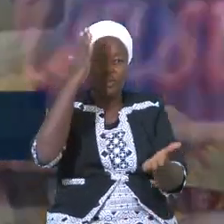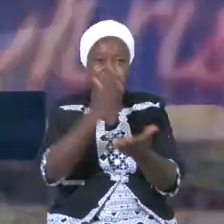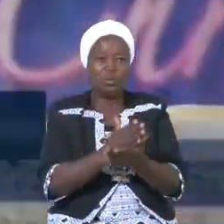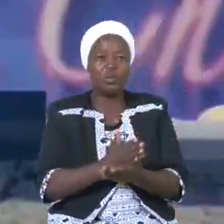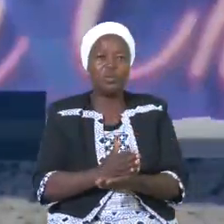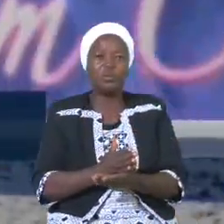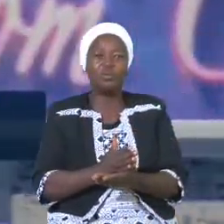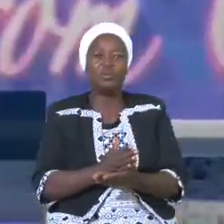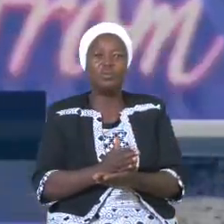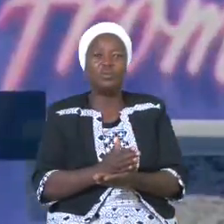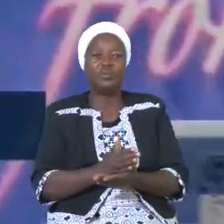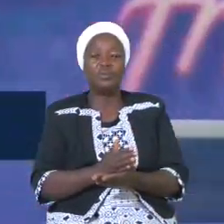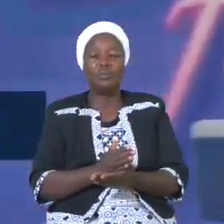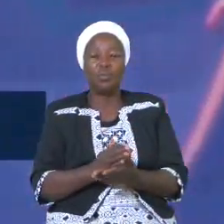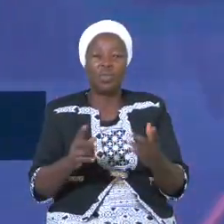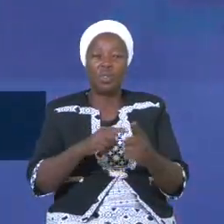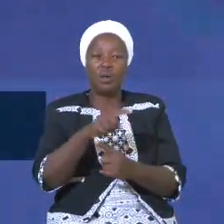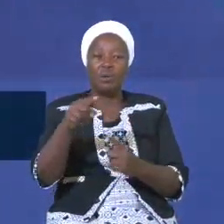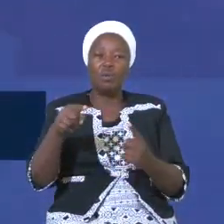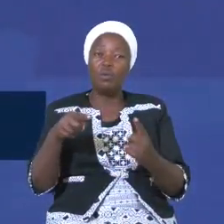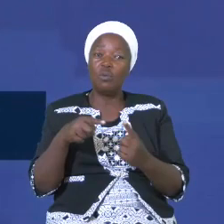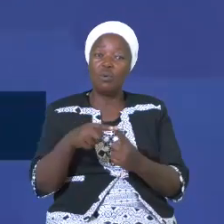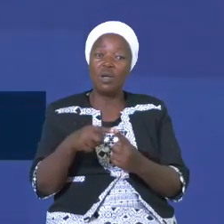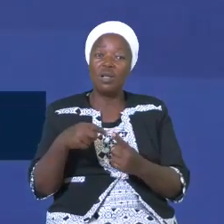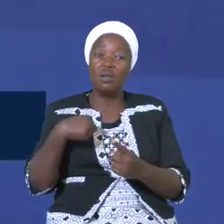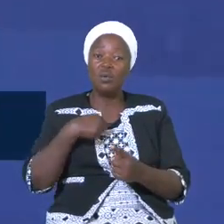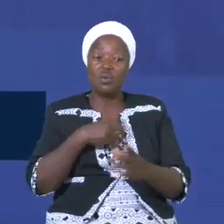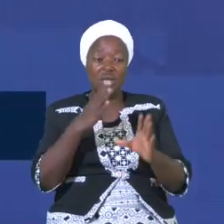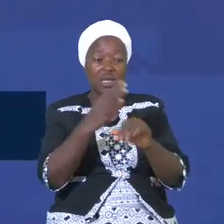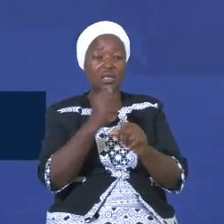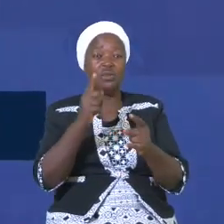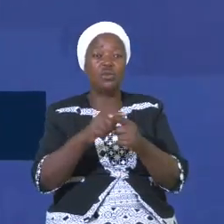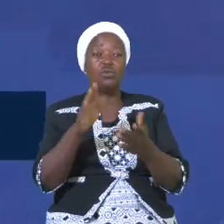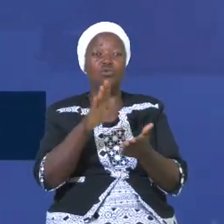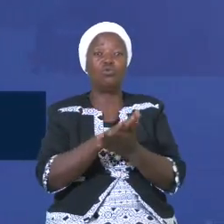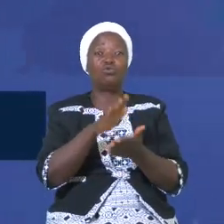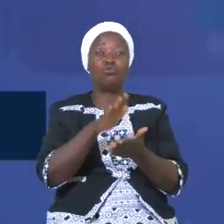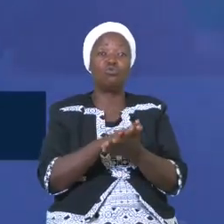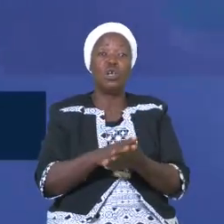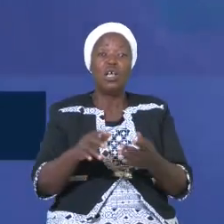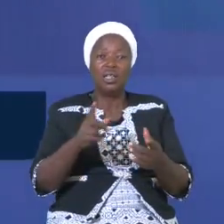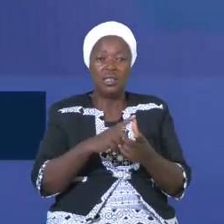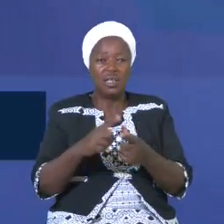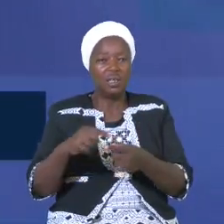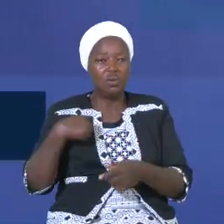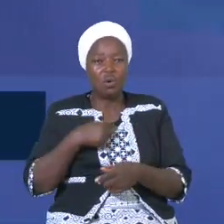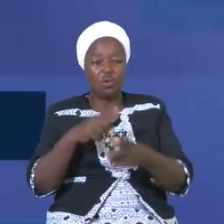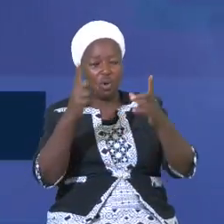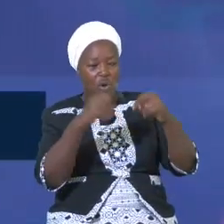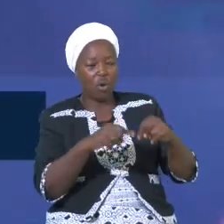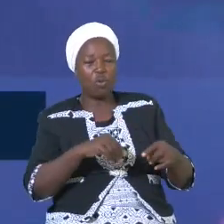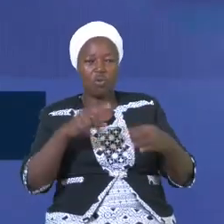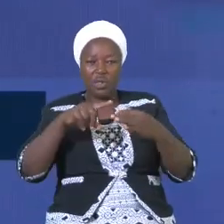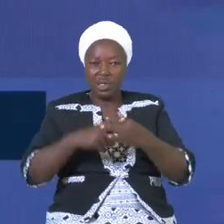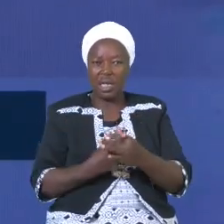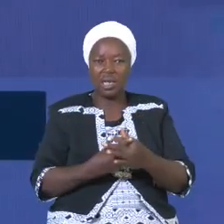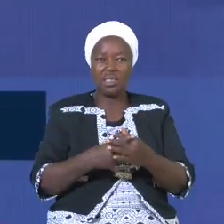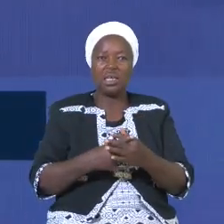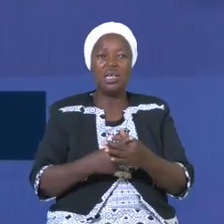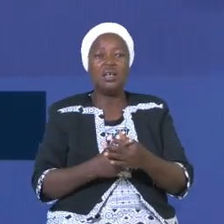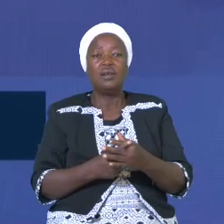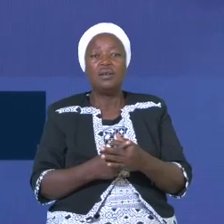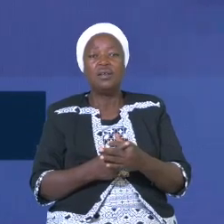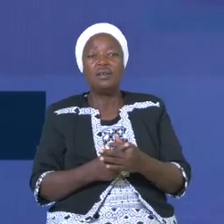when we get to school we're calm welcome maze or begin